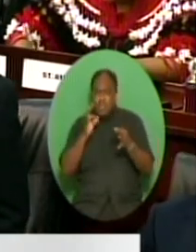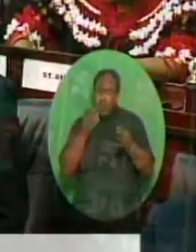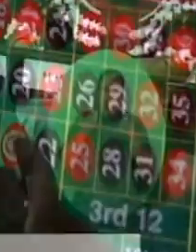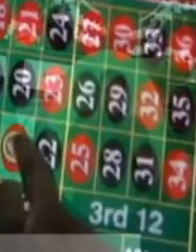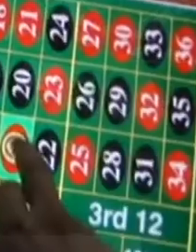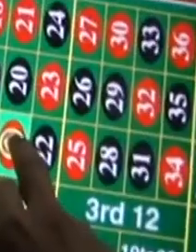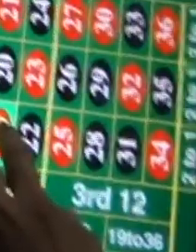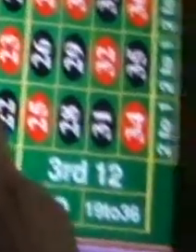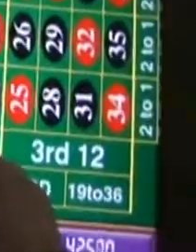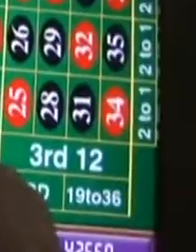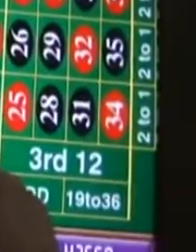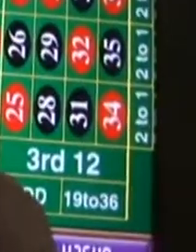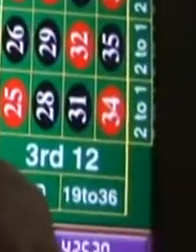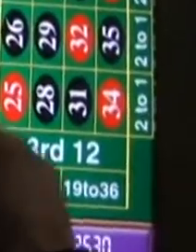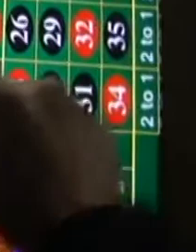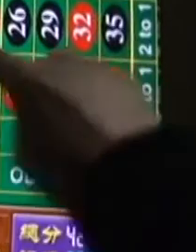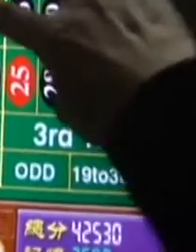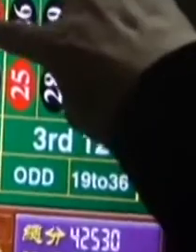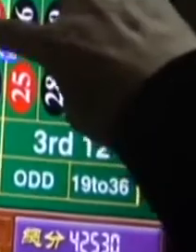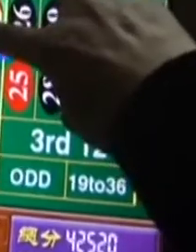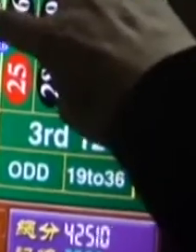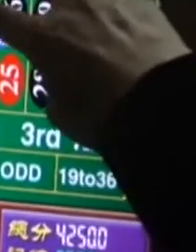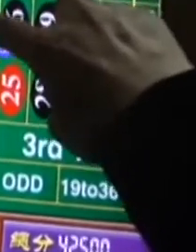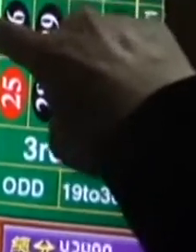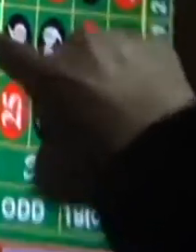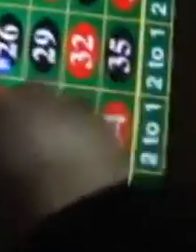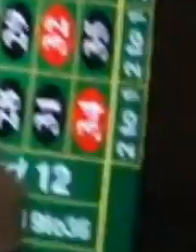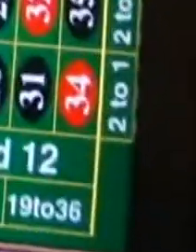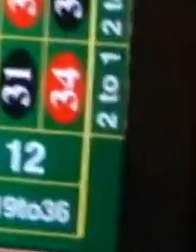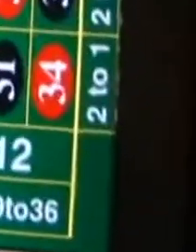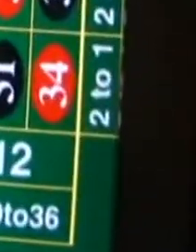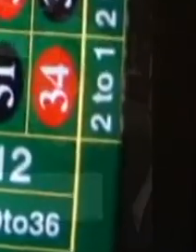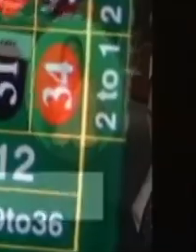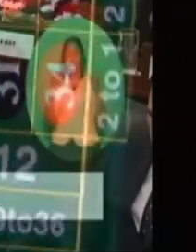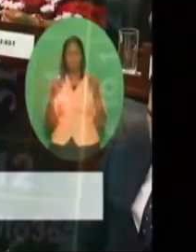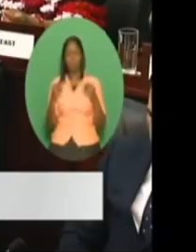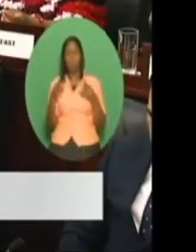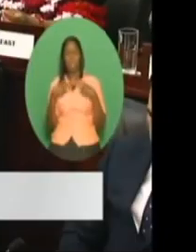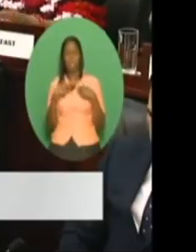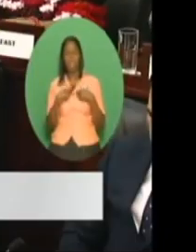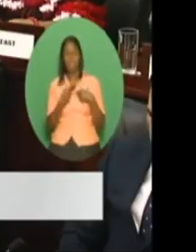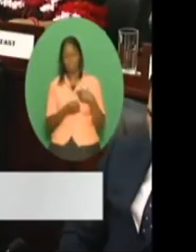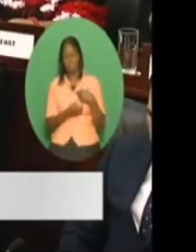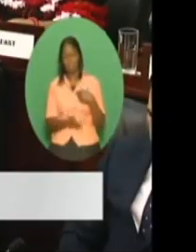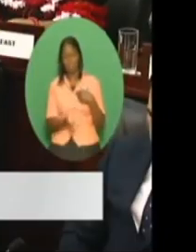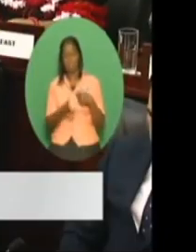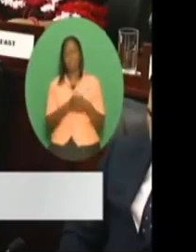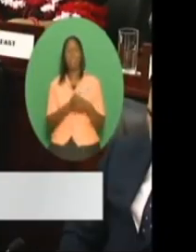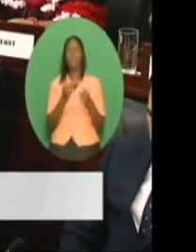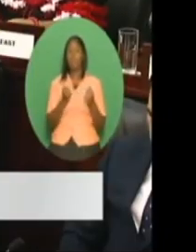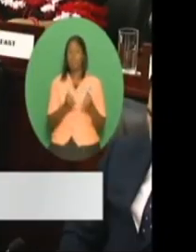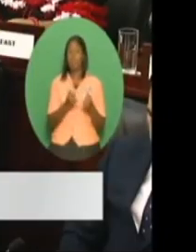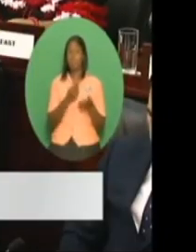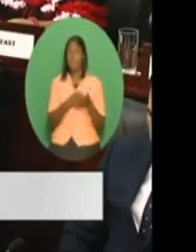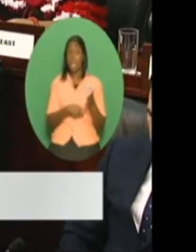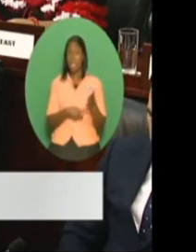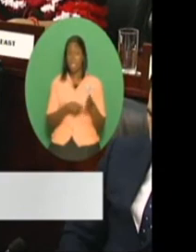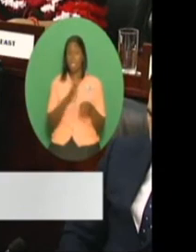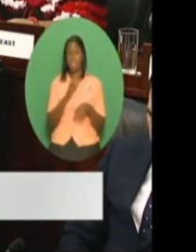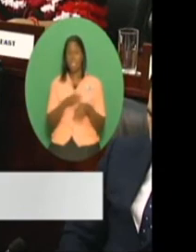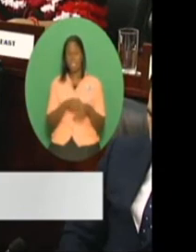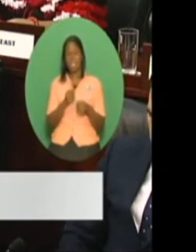industry. He said there are in excess of 20,000 gaming machines in this country. The tax on each one of these things